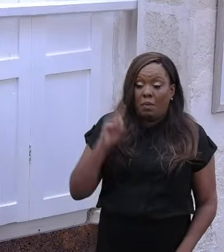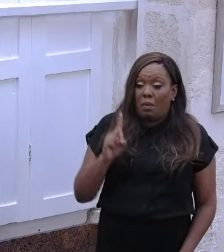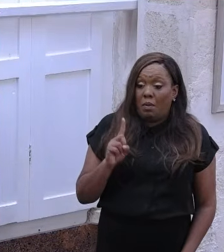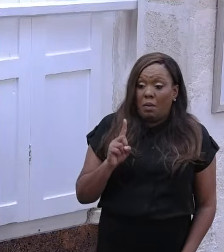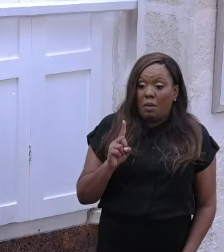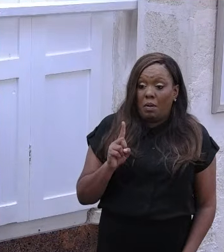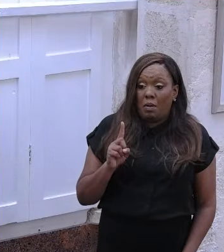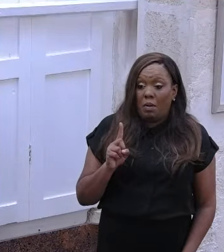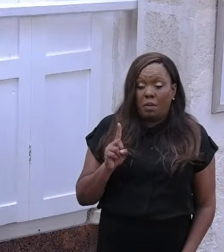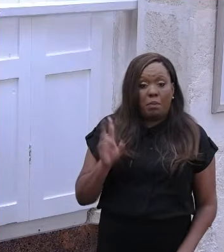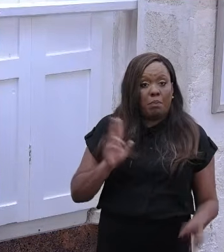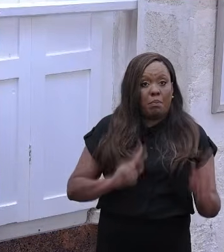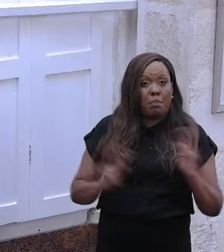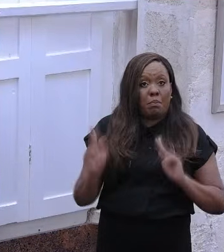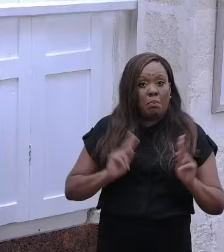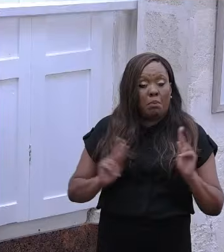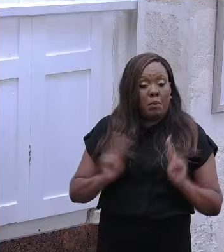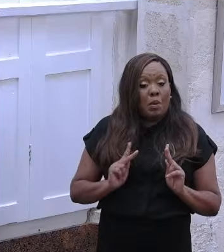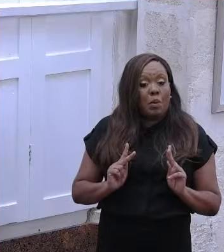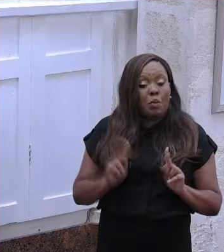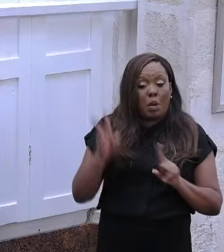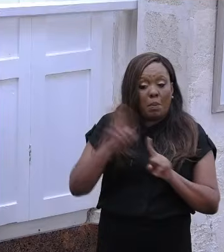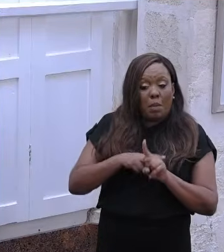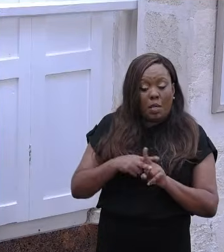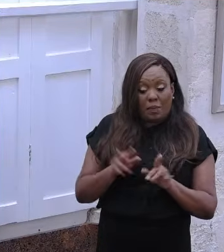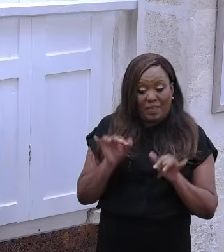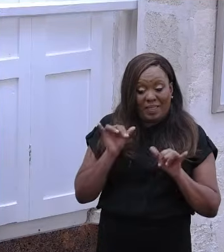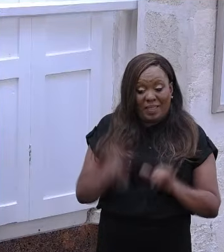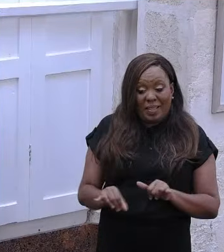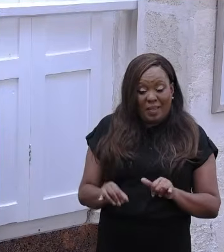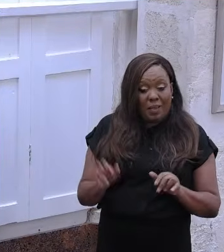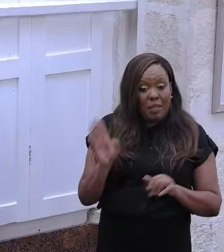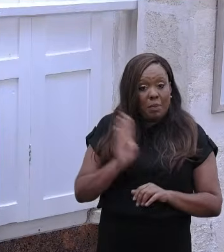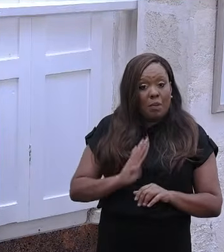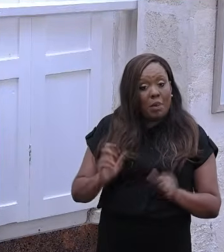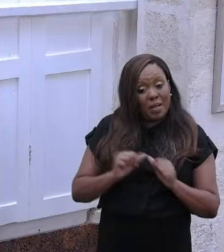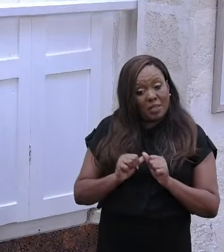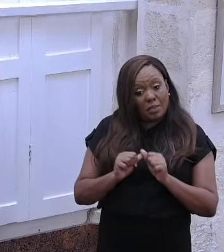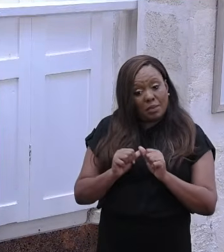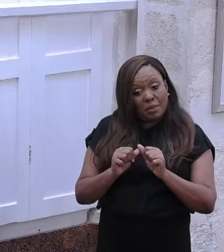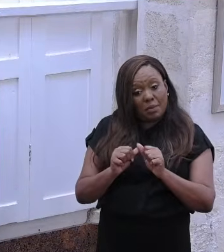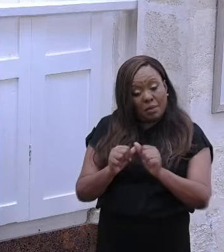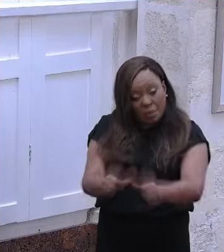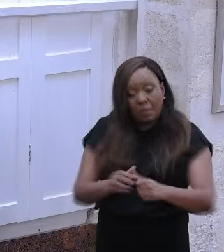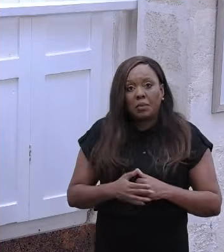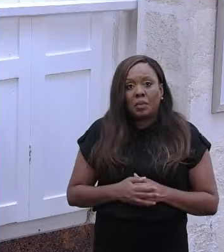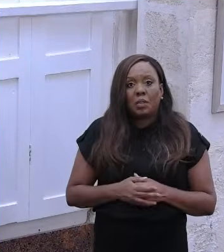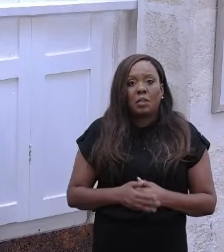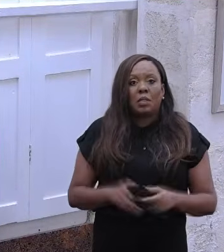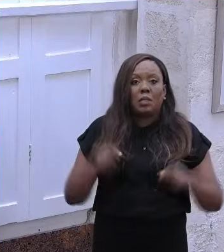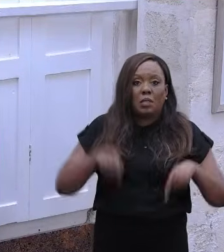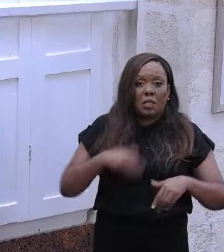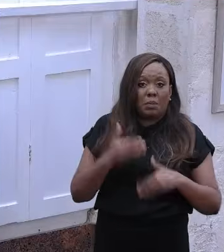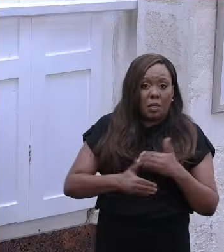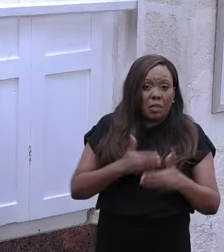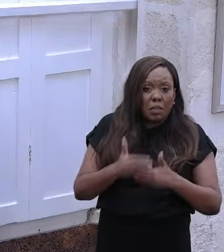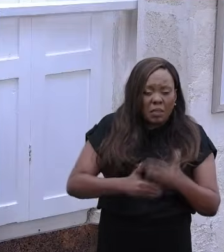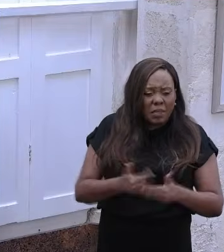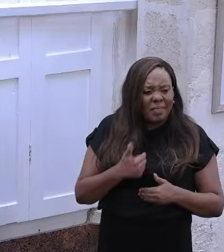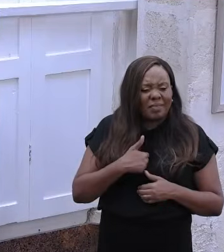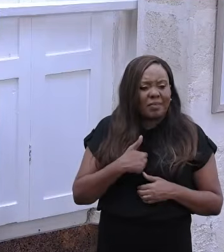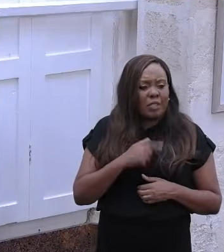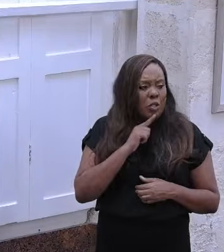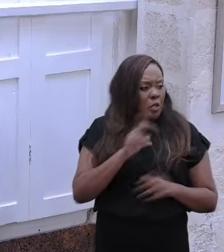and all the other things that we've had. So the drafters, in looking at this process, is, I'm sure in the back of their